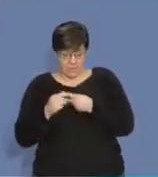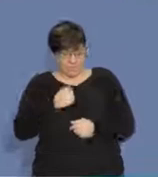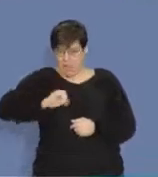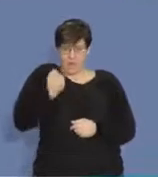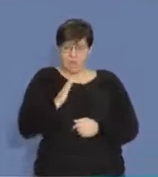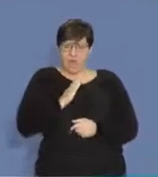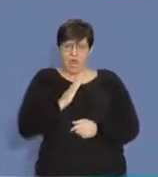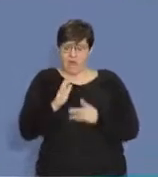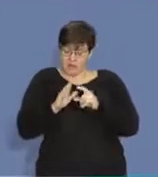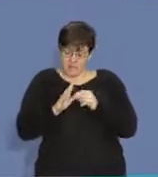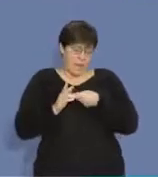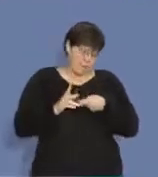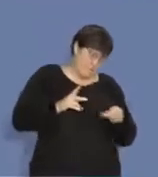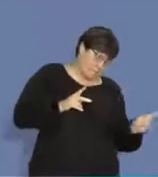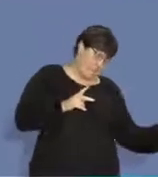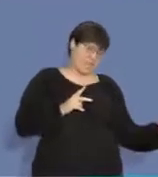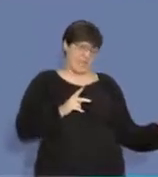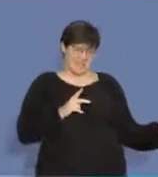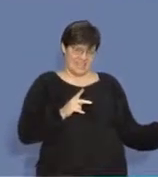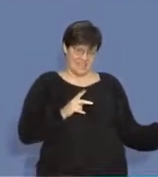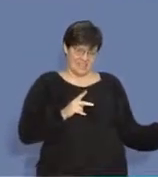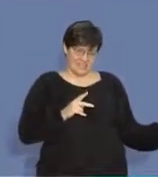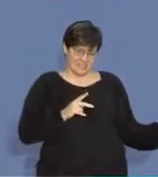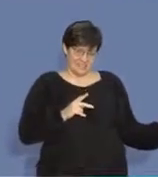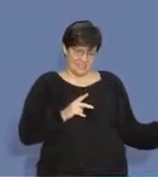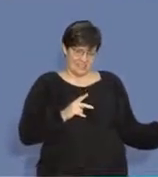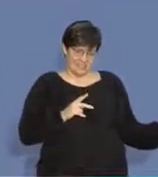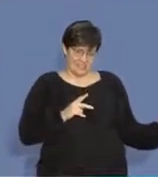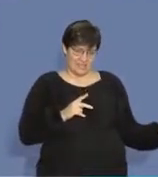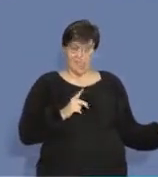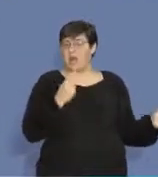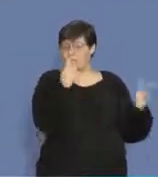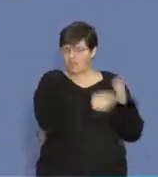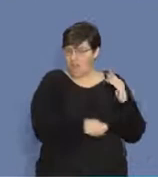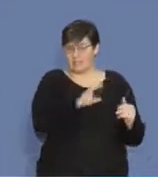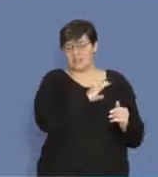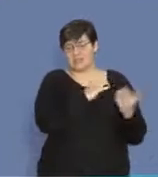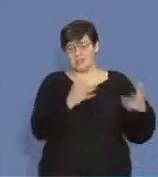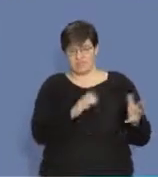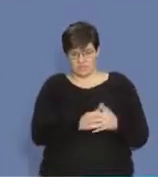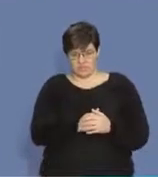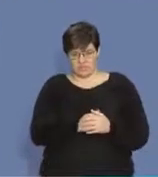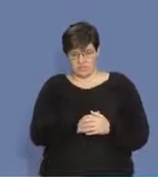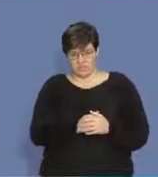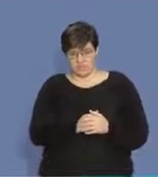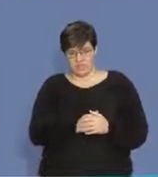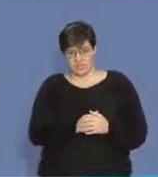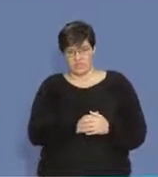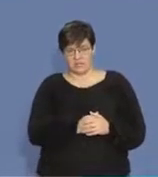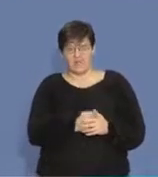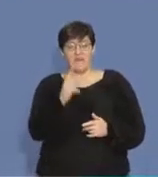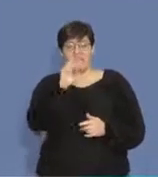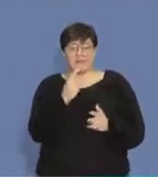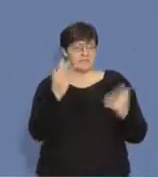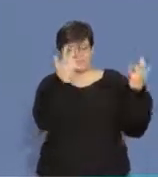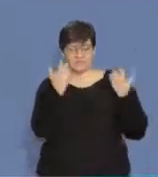was, like we said, you're a VAT vendor, you're acting on behalf of SARS, you've charged the customers on their sales, you've